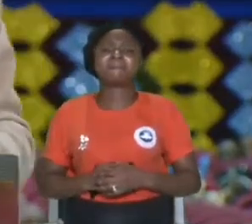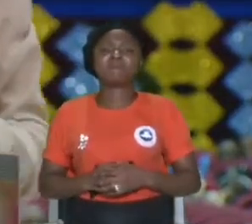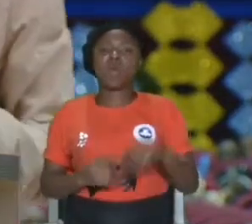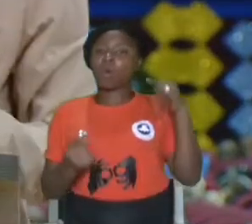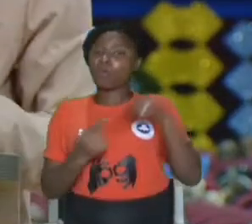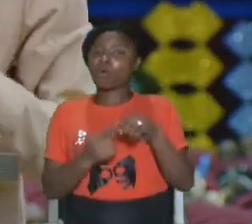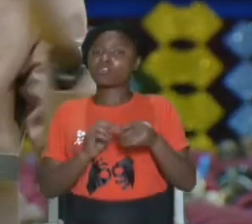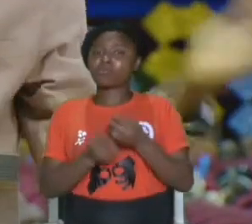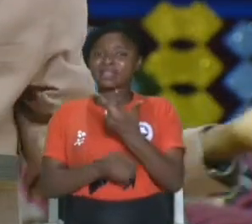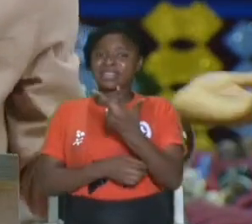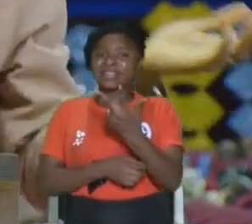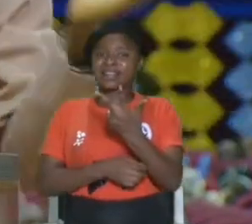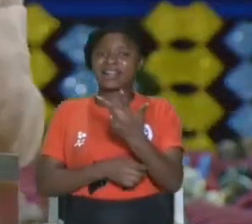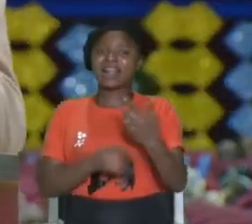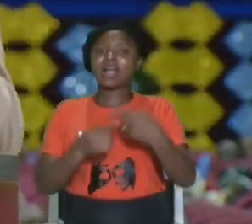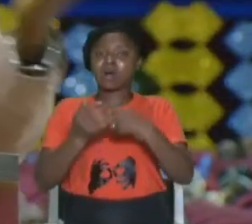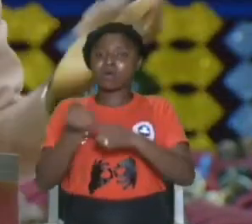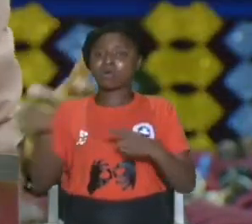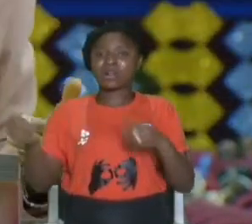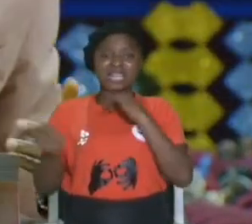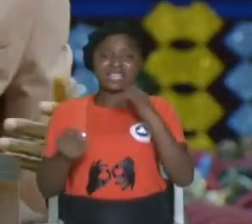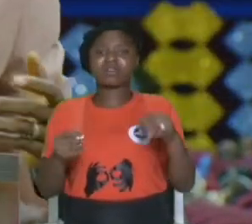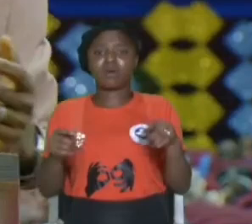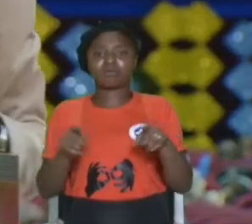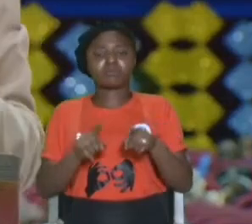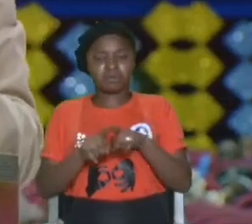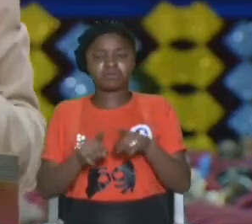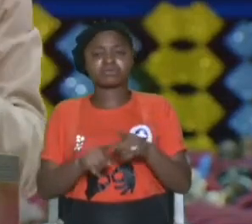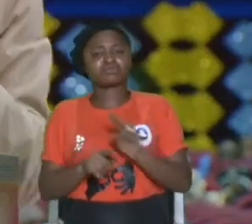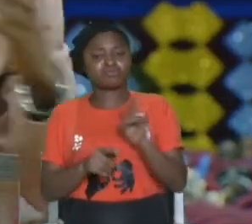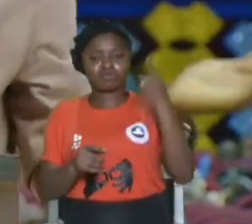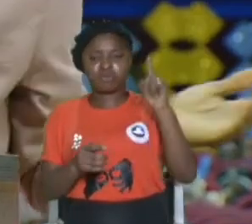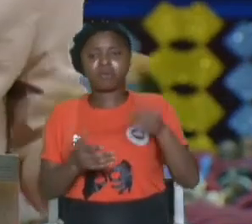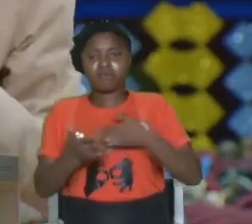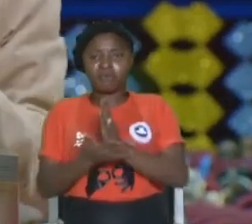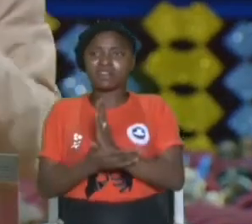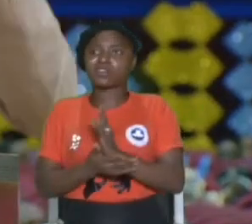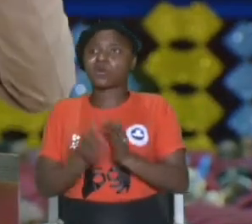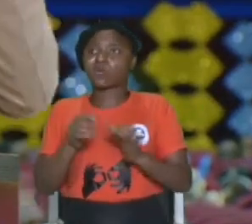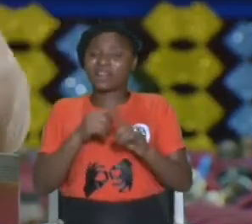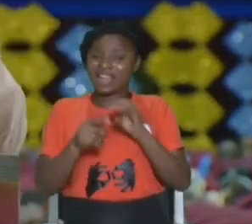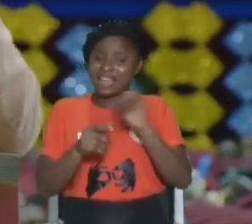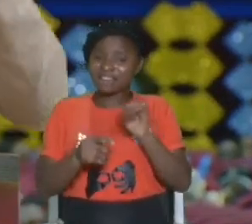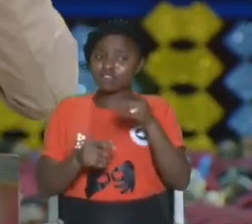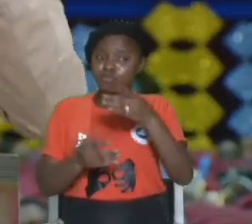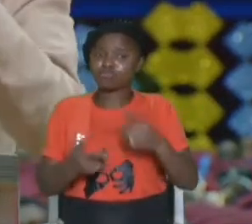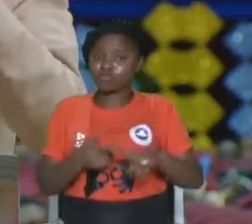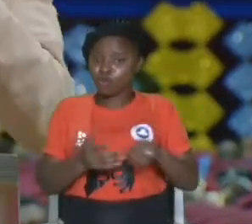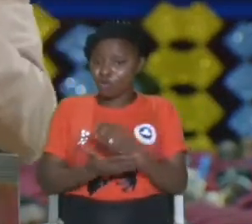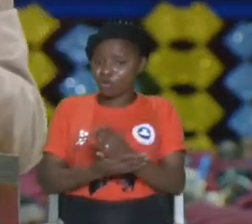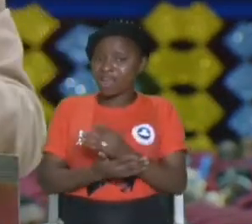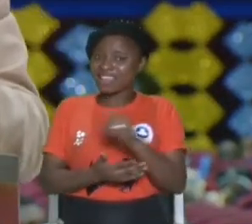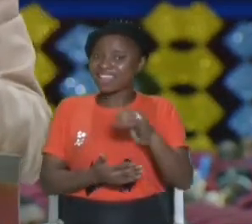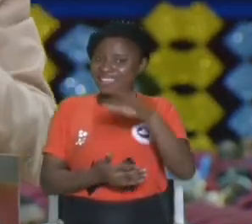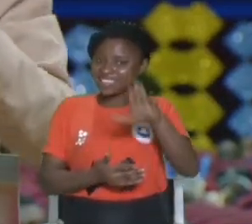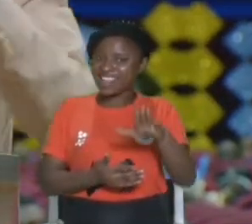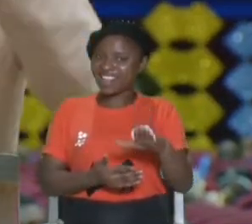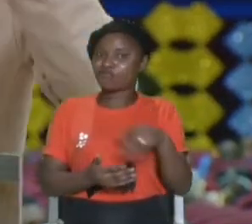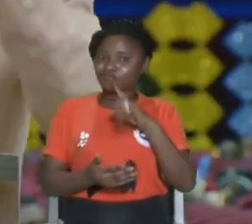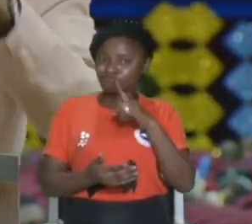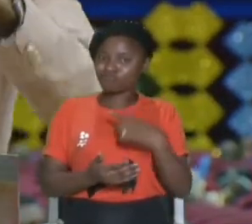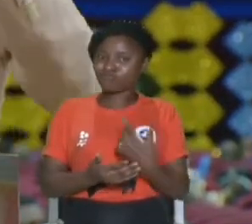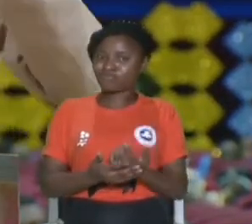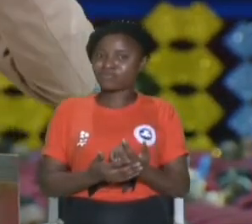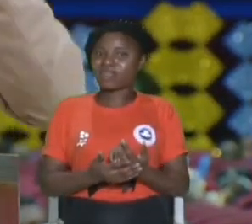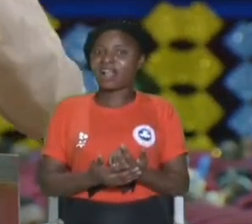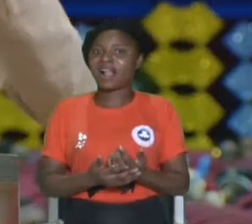Point number three, the rod is also meant for correction. Whenever you want to correct a child, of course, a sheep,